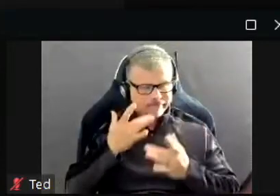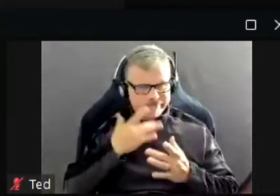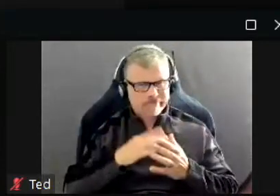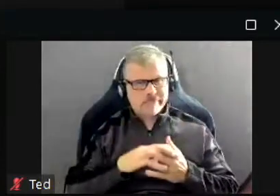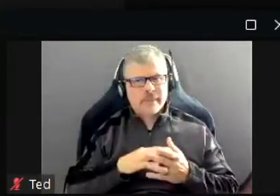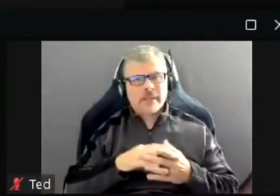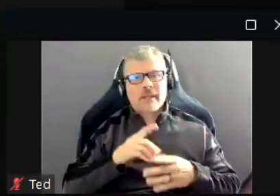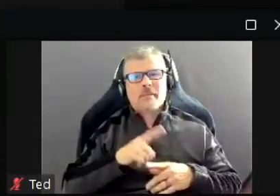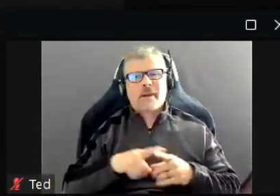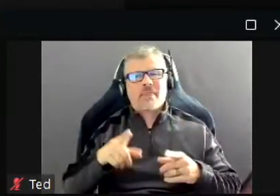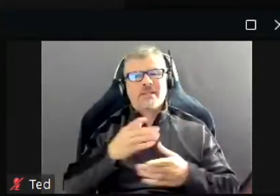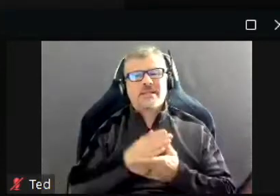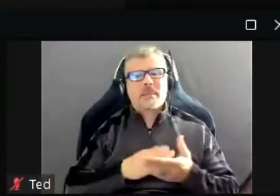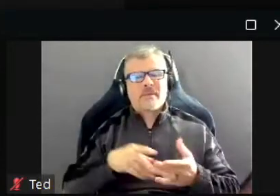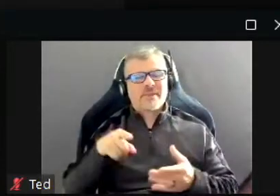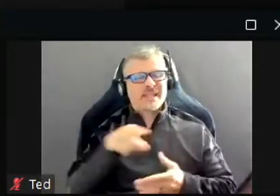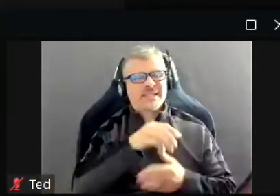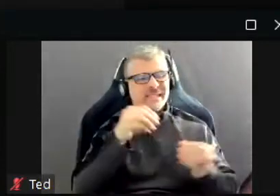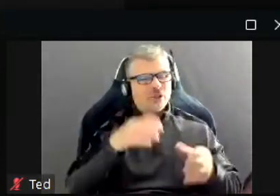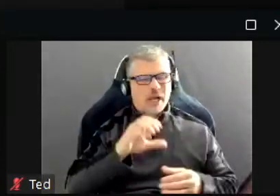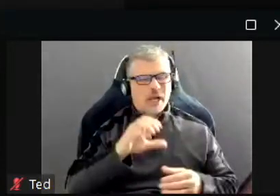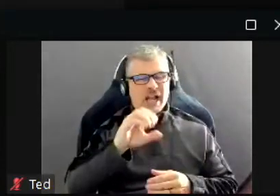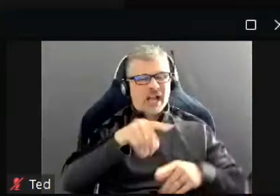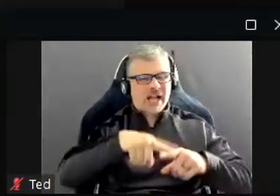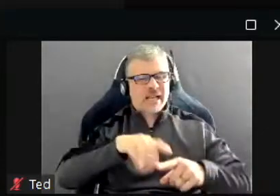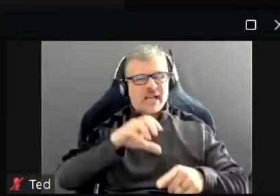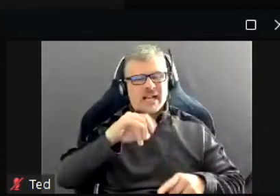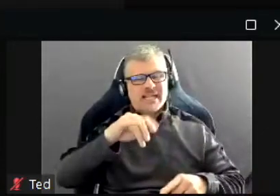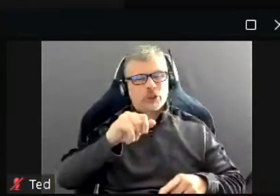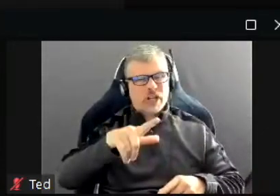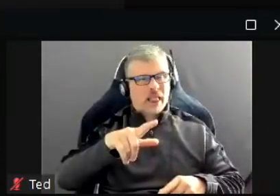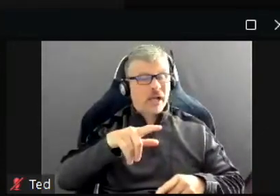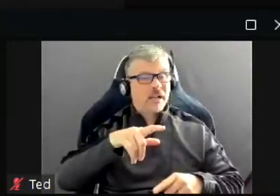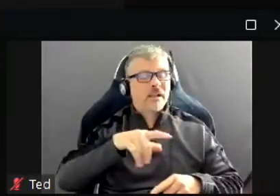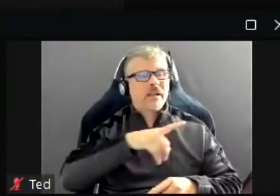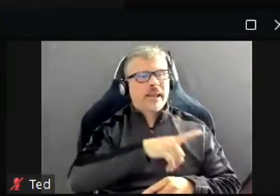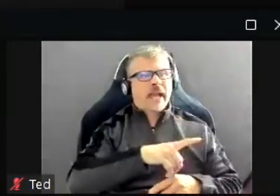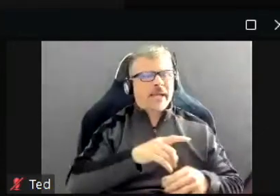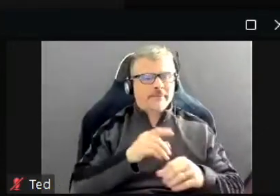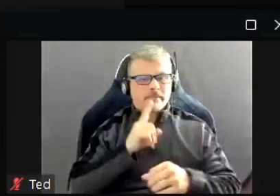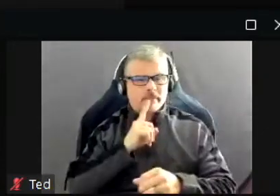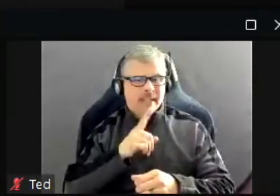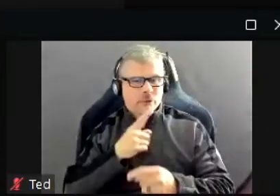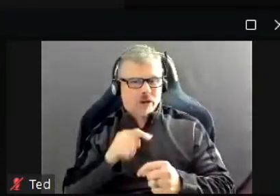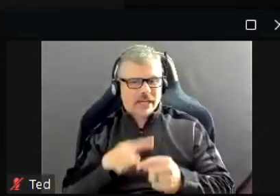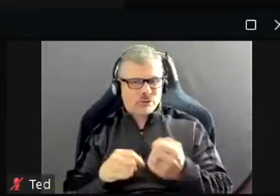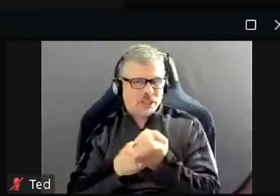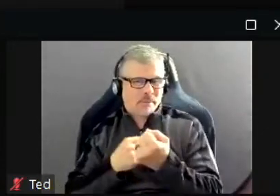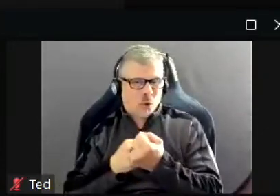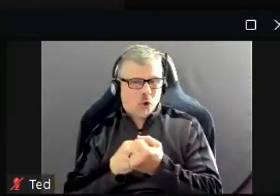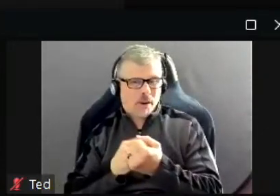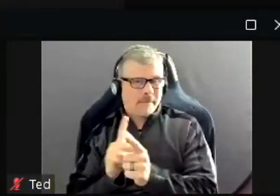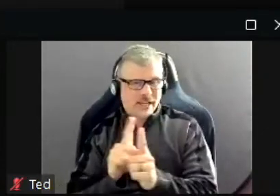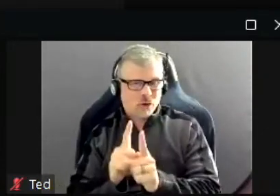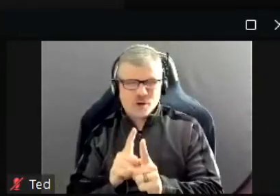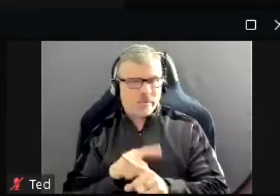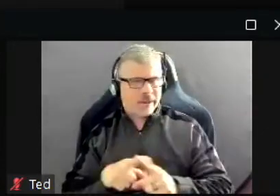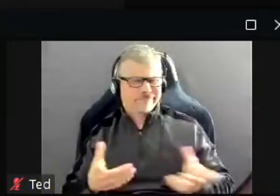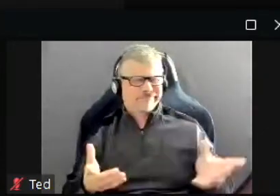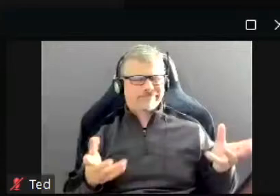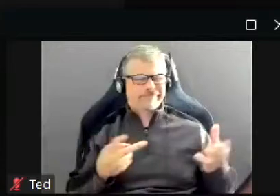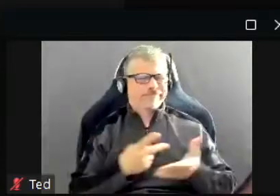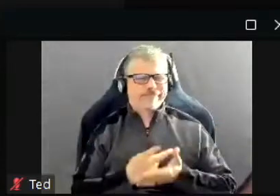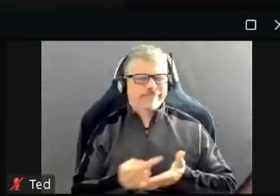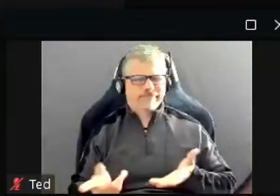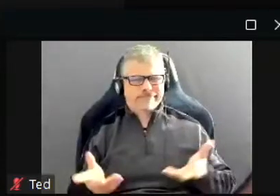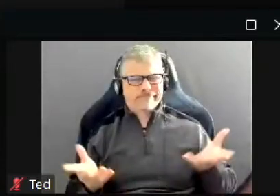conditional teachers that are in place now, promise mentors to support them, and they're not there as well. So, I mean, there's